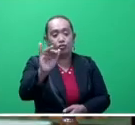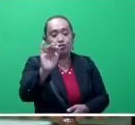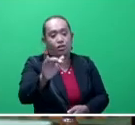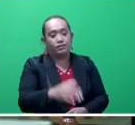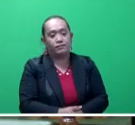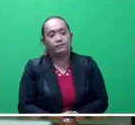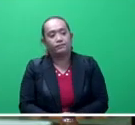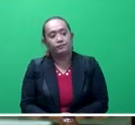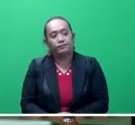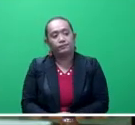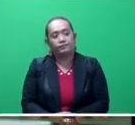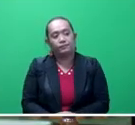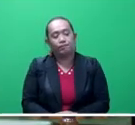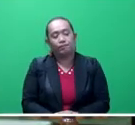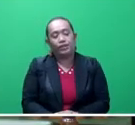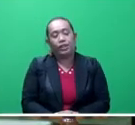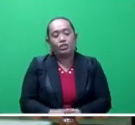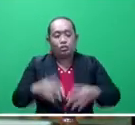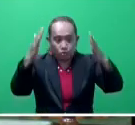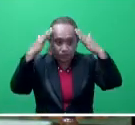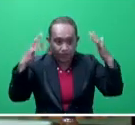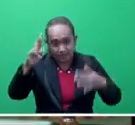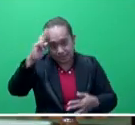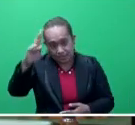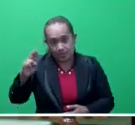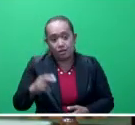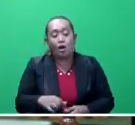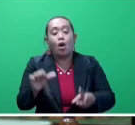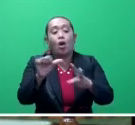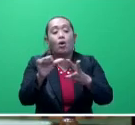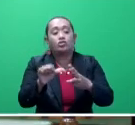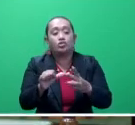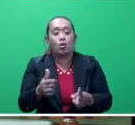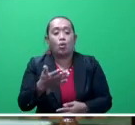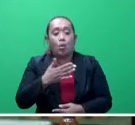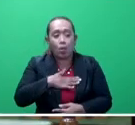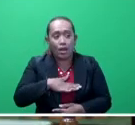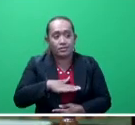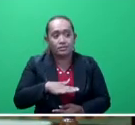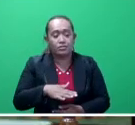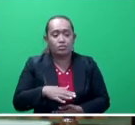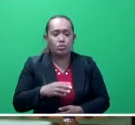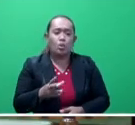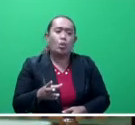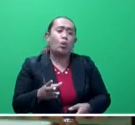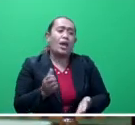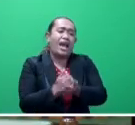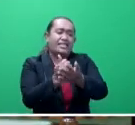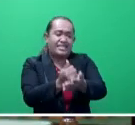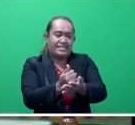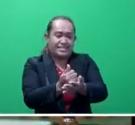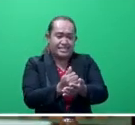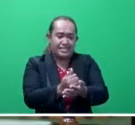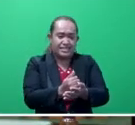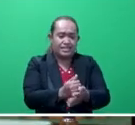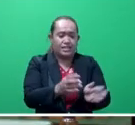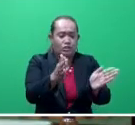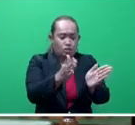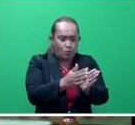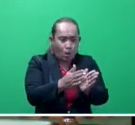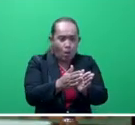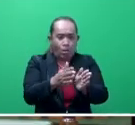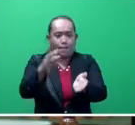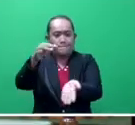defaults. Mr. Speaker, sir, we are also going to assist micro, small and medium enterprises. They have been hit hardest by our